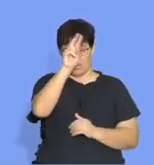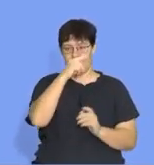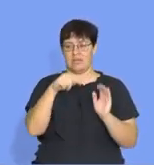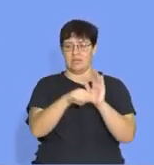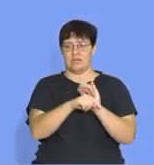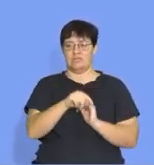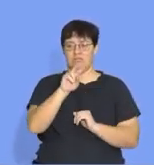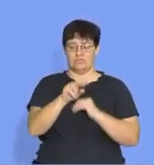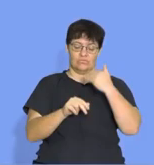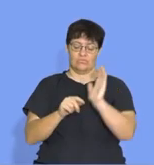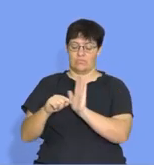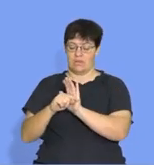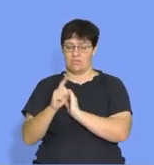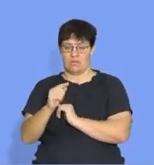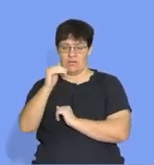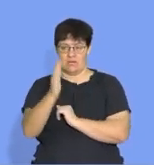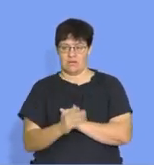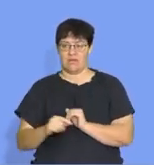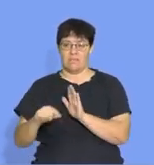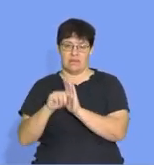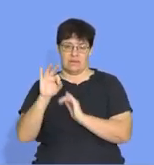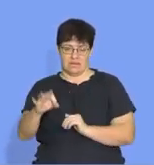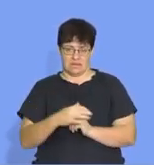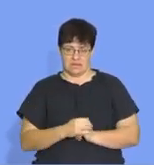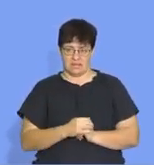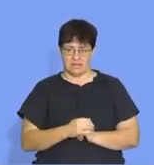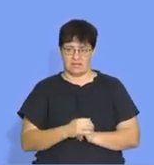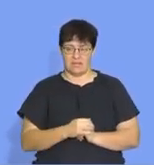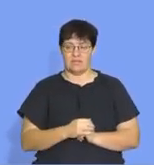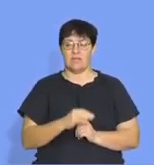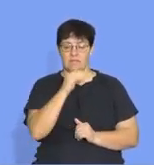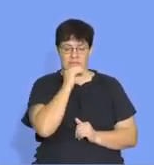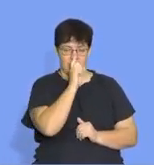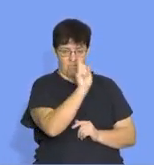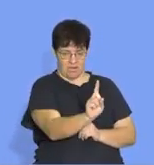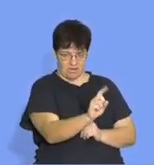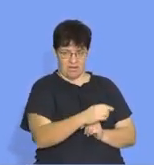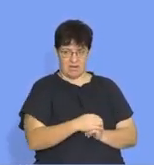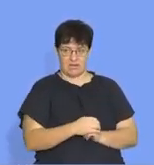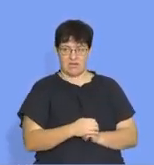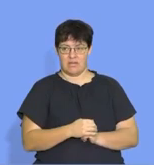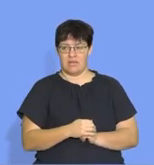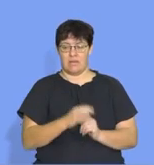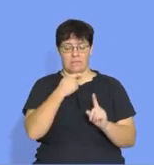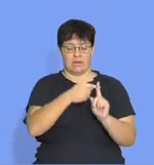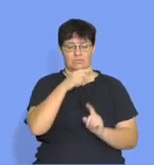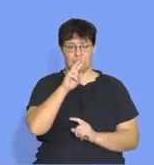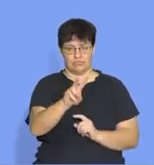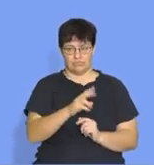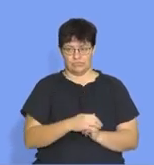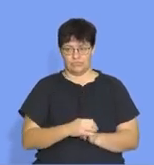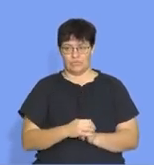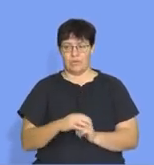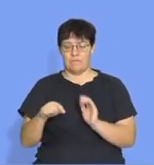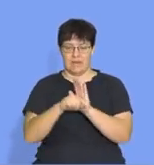negative 1 minus 3. The negative 1 squared, you know, is 1. This will be plus 2 minus 3.